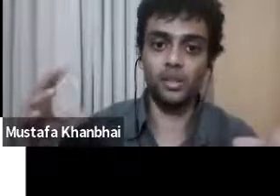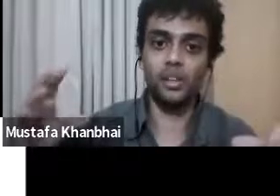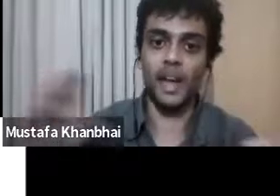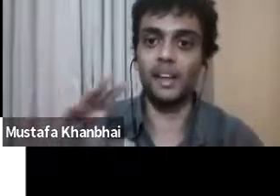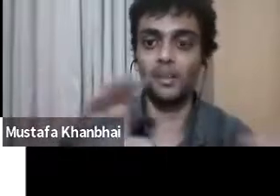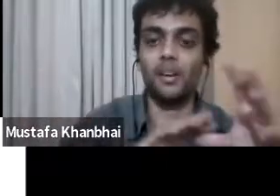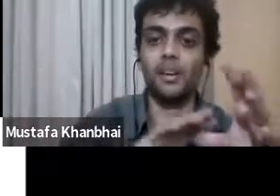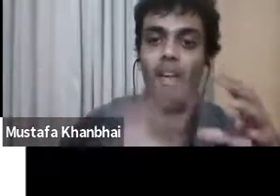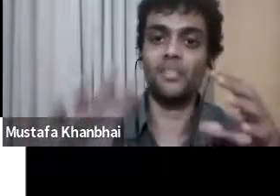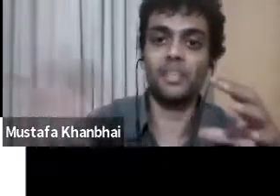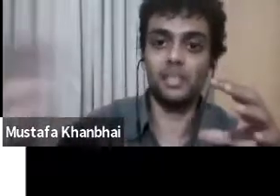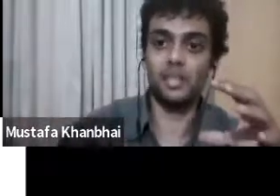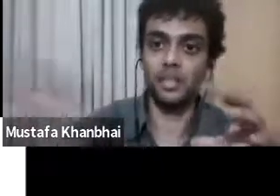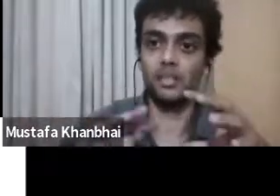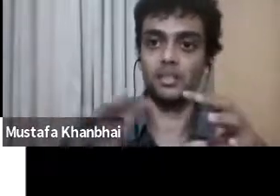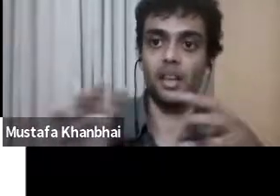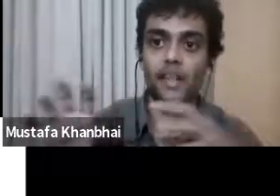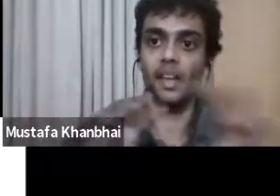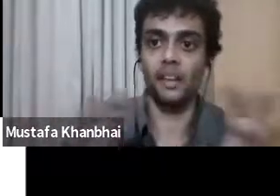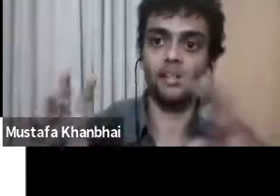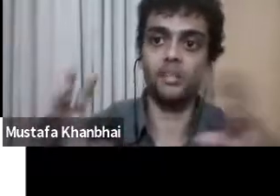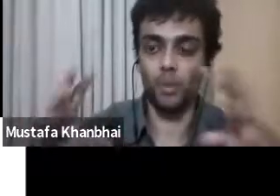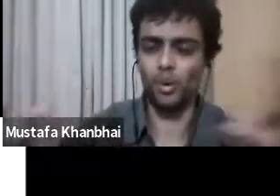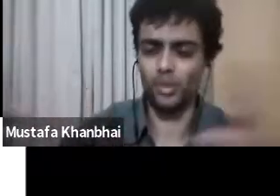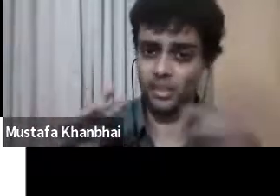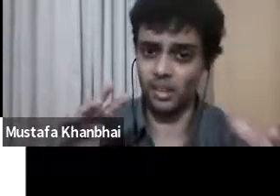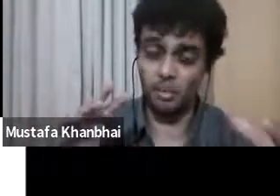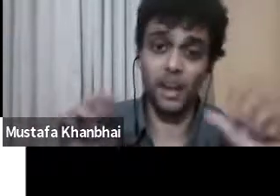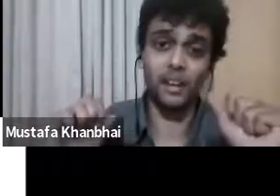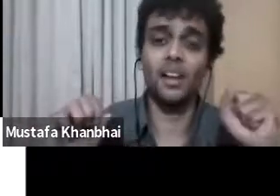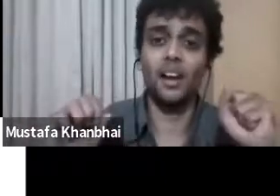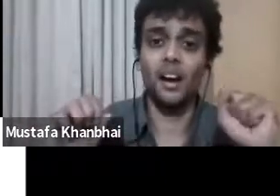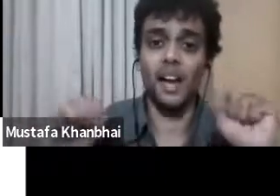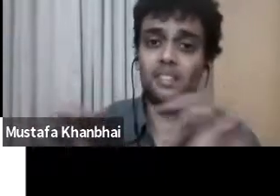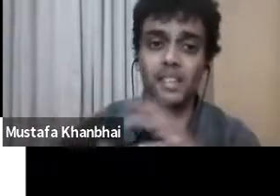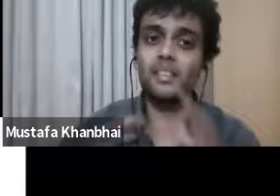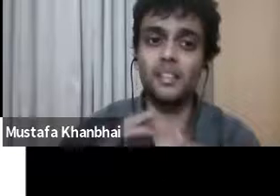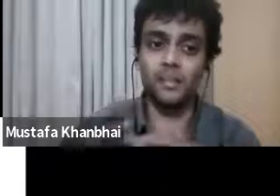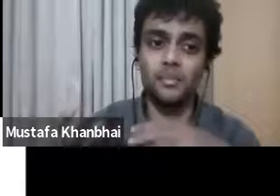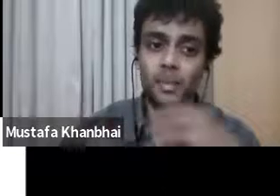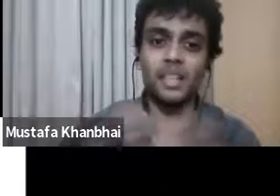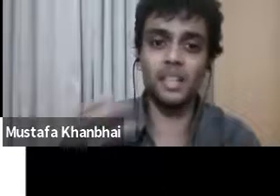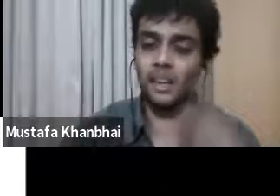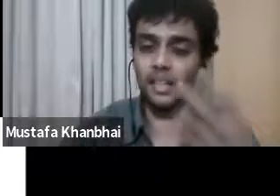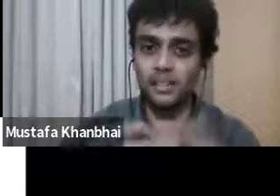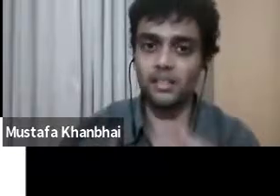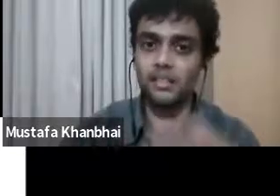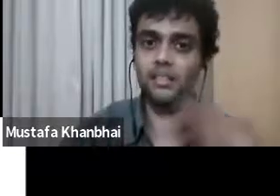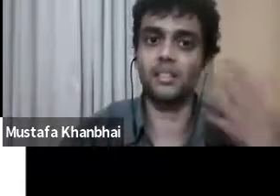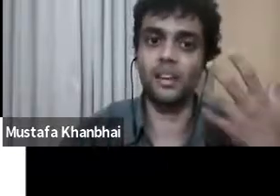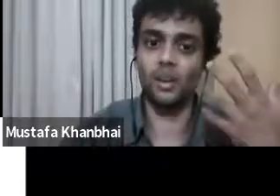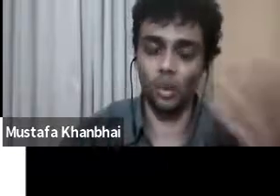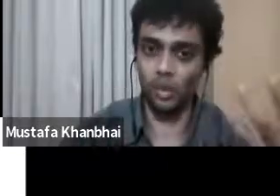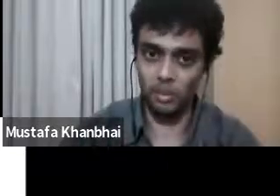are measured and different ethnicities and their proportions are compared, and it's a basically a